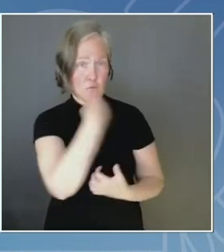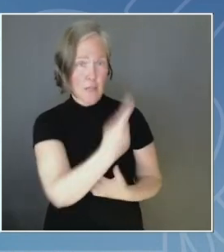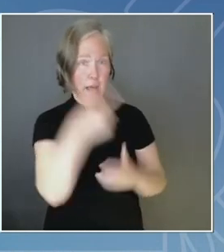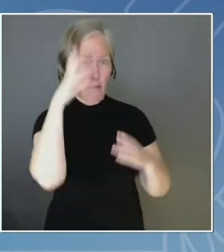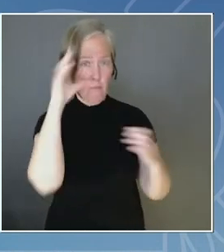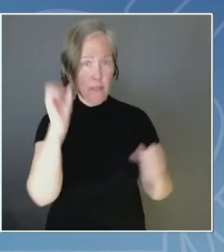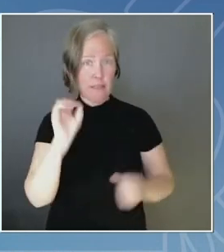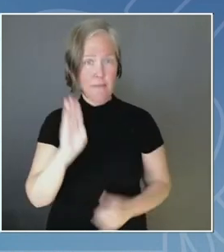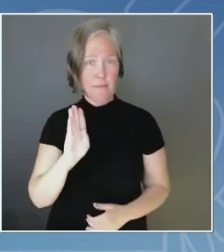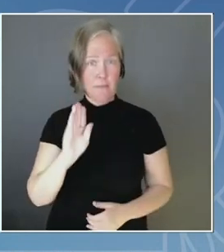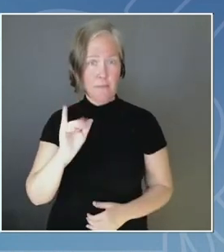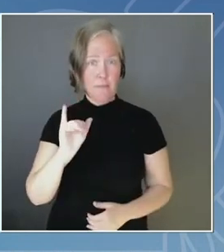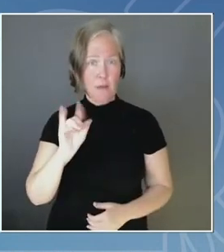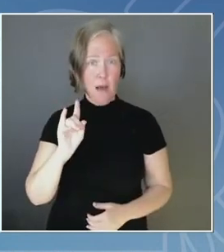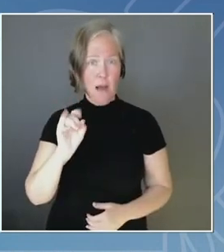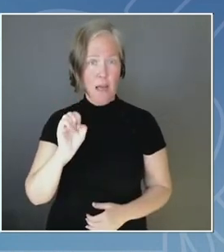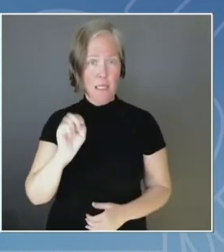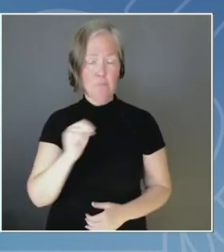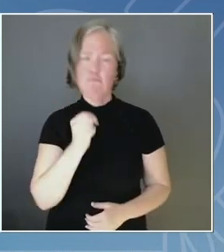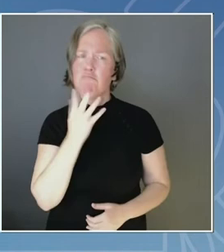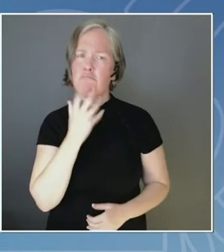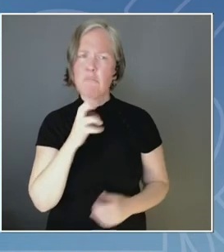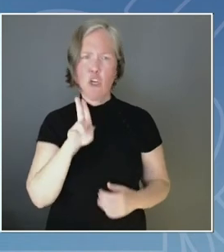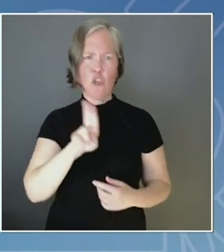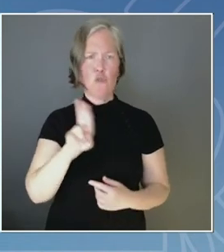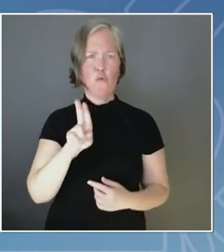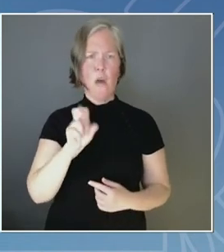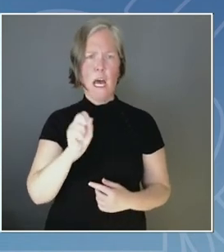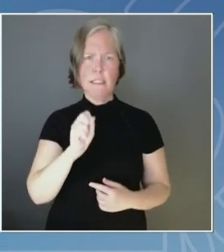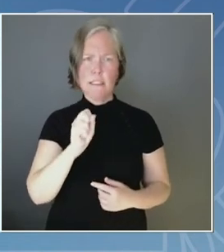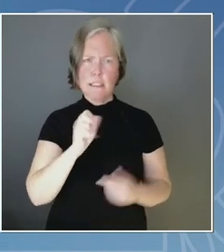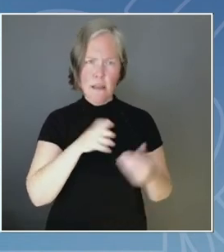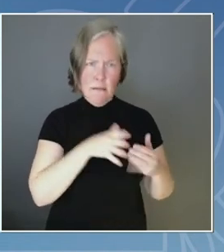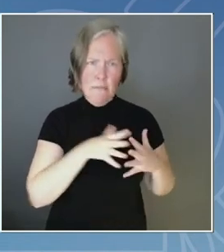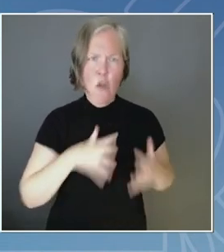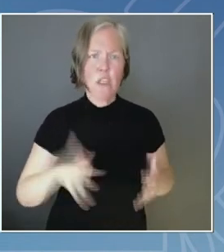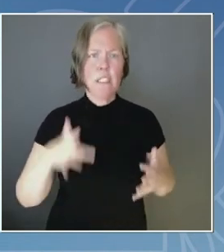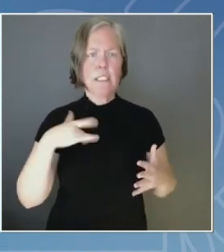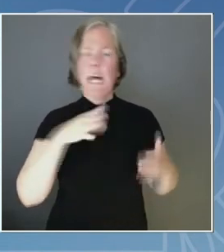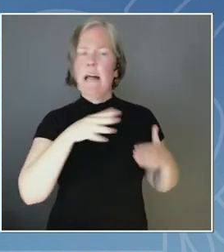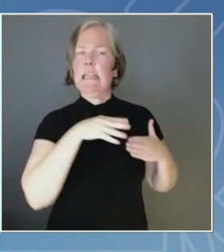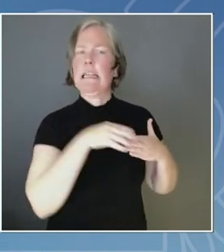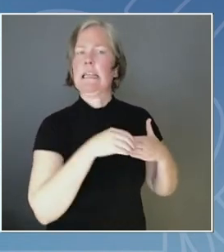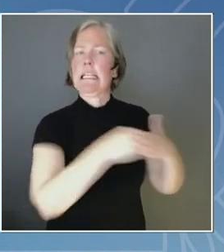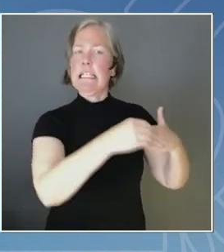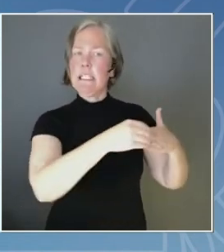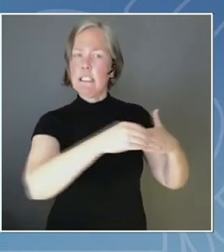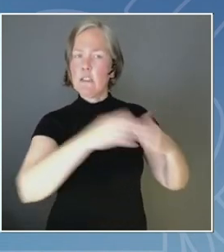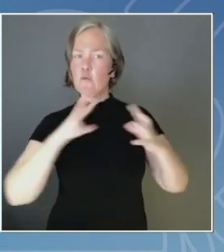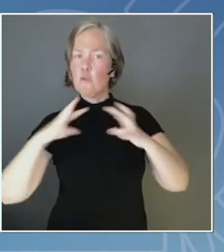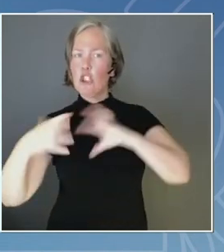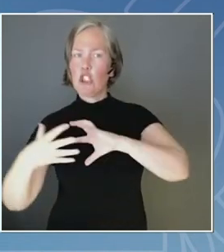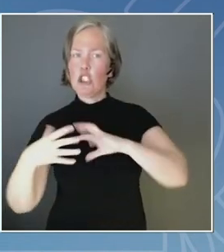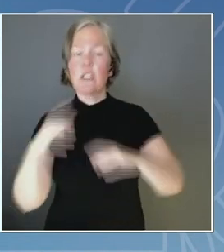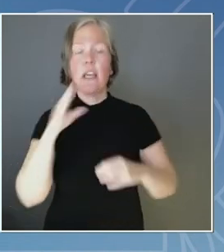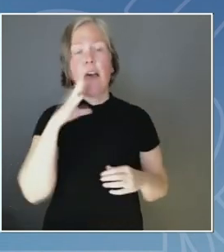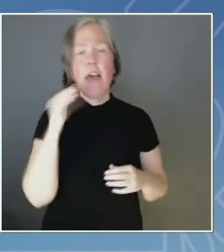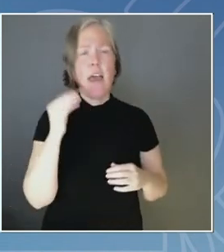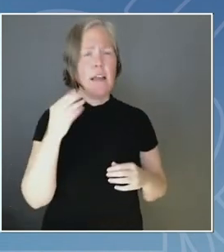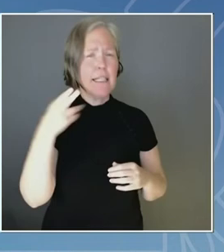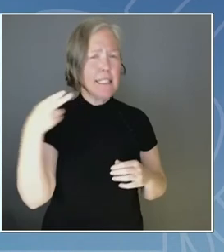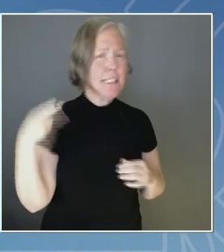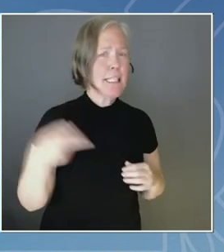incredible history of leadership of the United States and Americans leading globally, and a huge, huge history